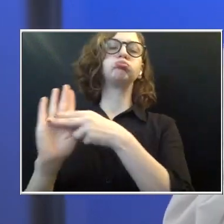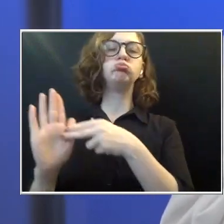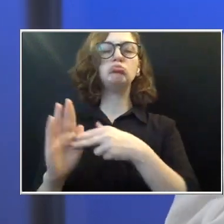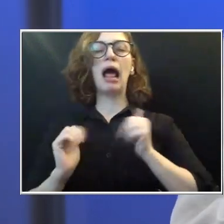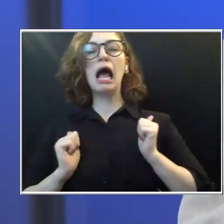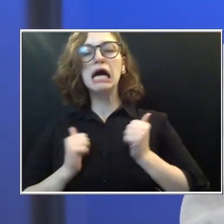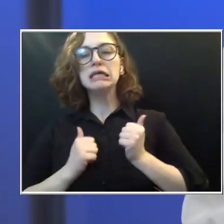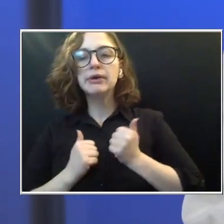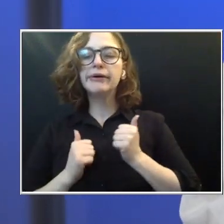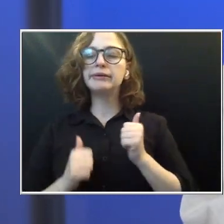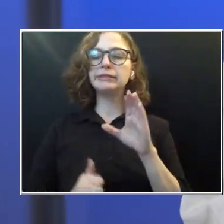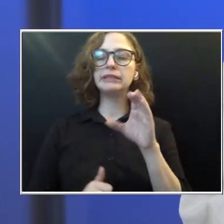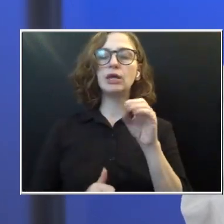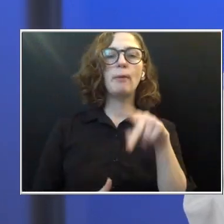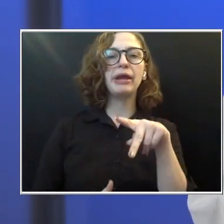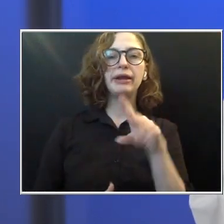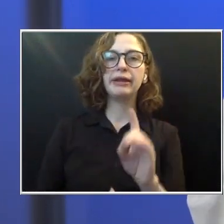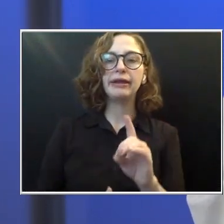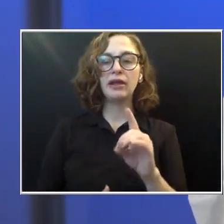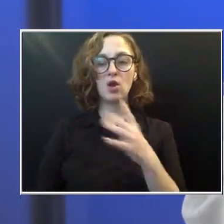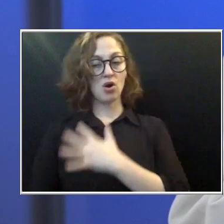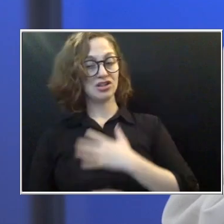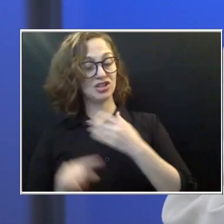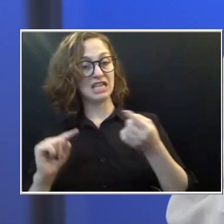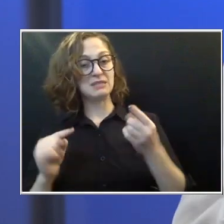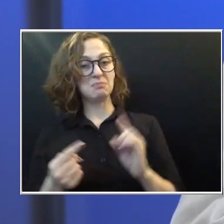or not uncommonly anxiety,